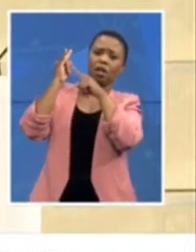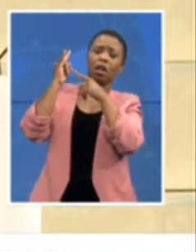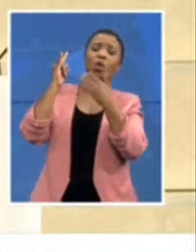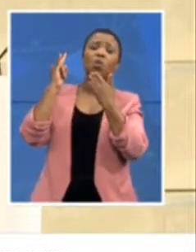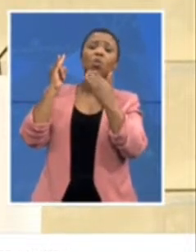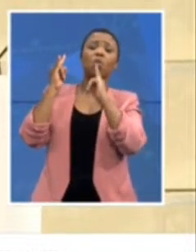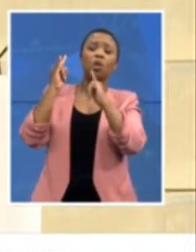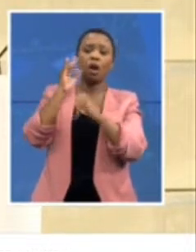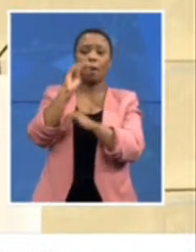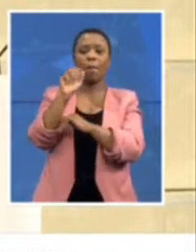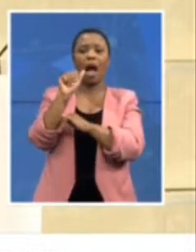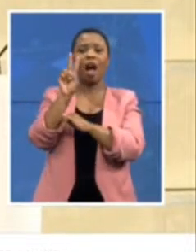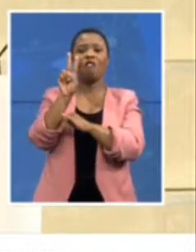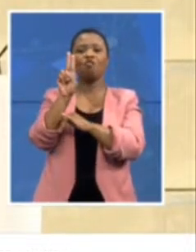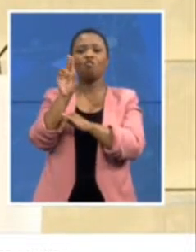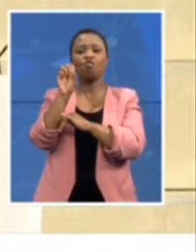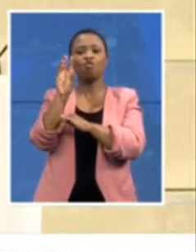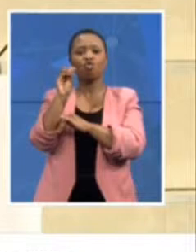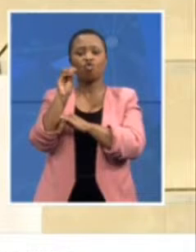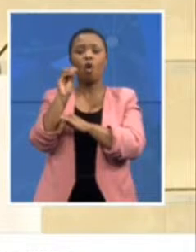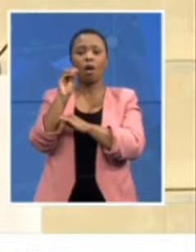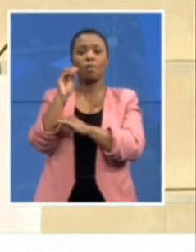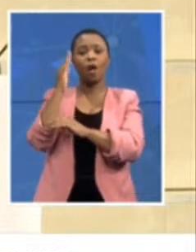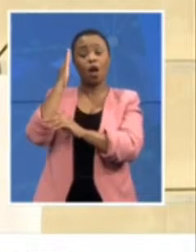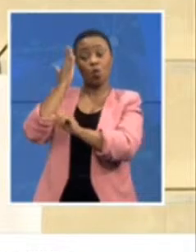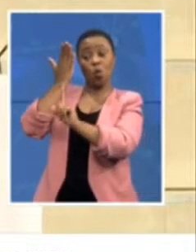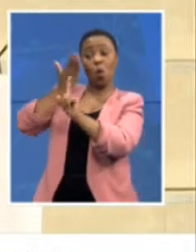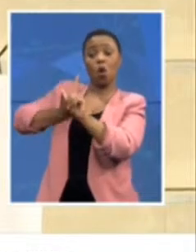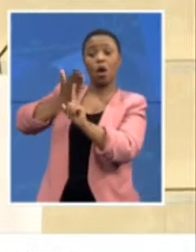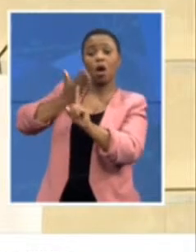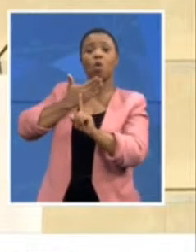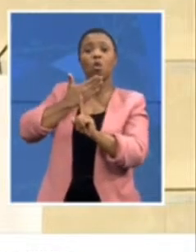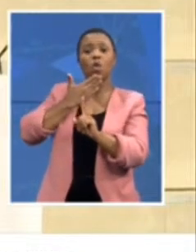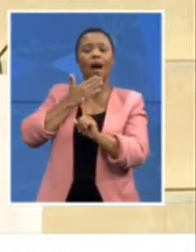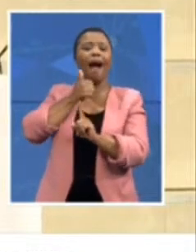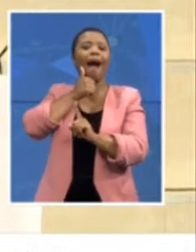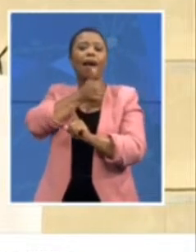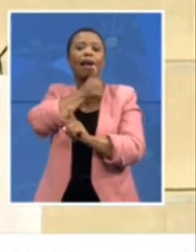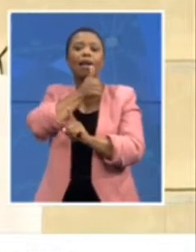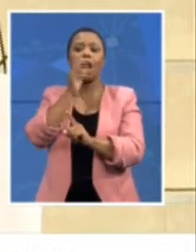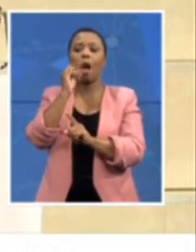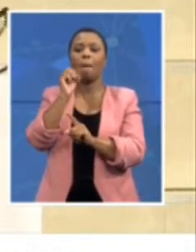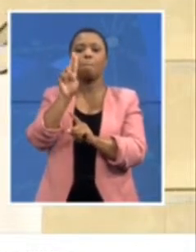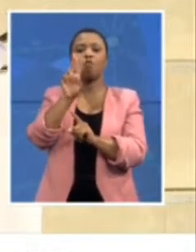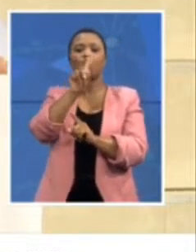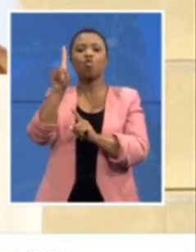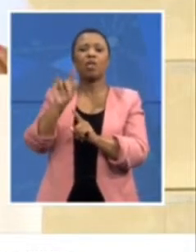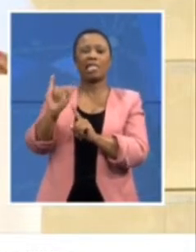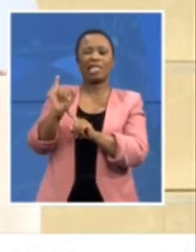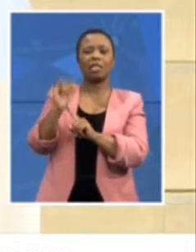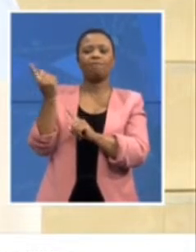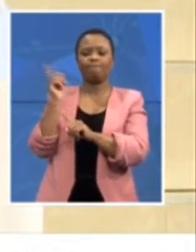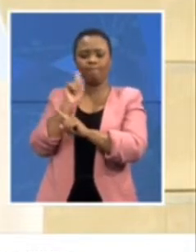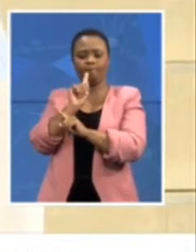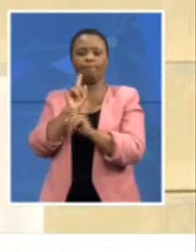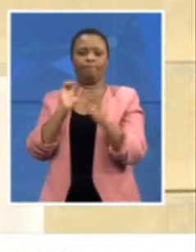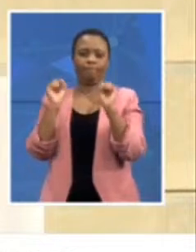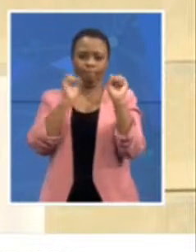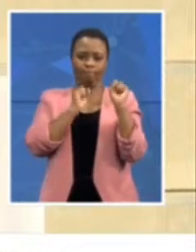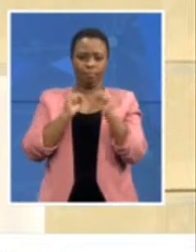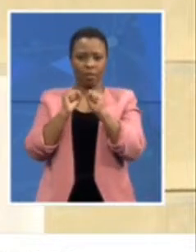as Uncle Muzi, to come up and speak for the family. Siyabonga Thabizolo Nonkosi.